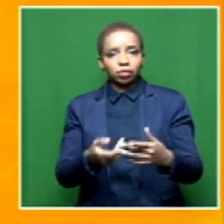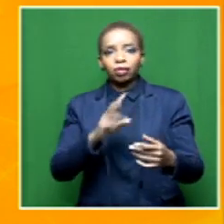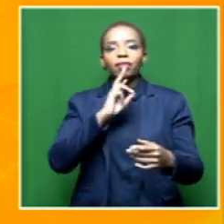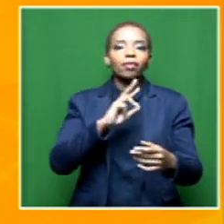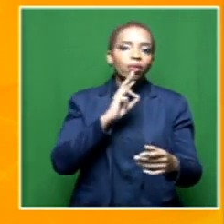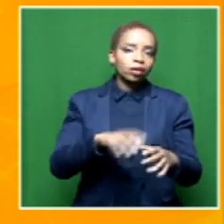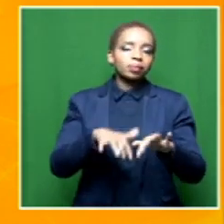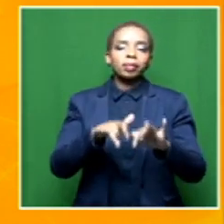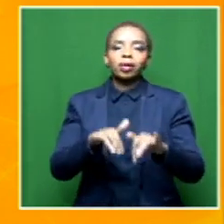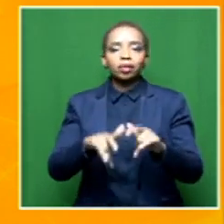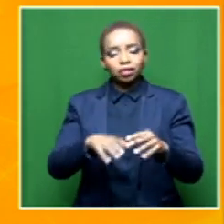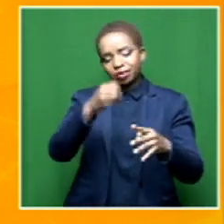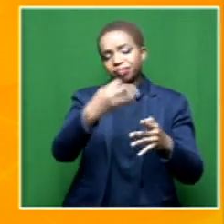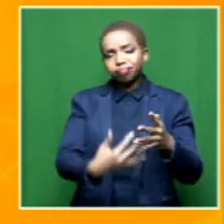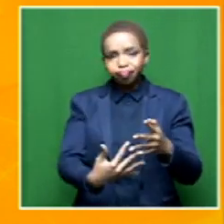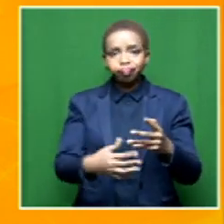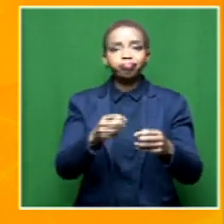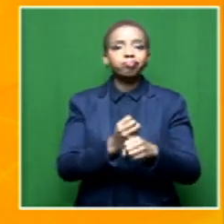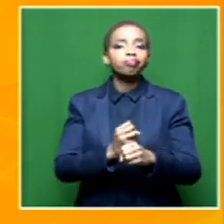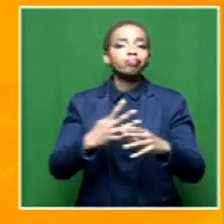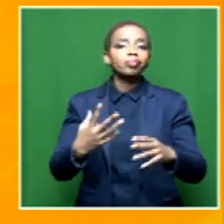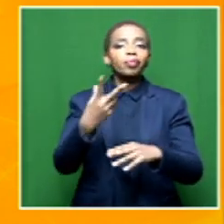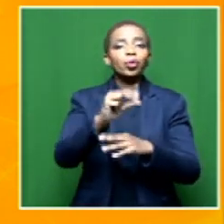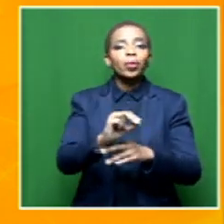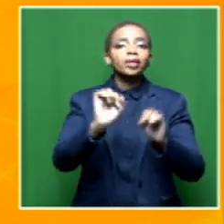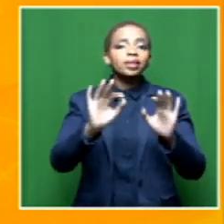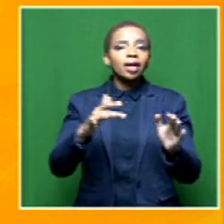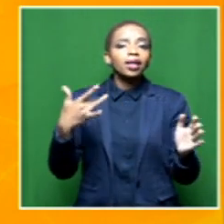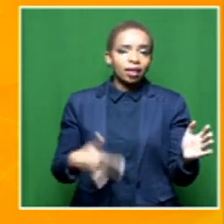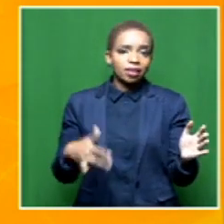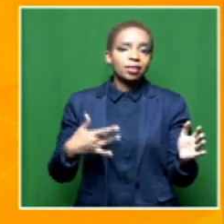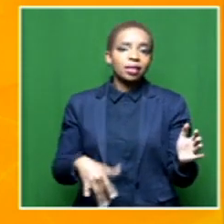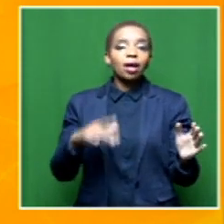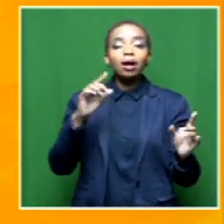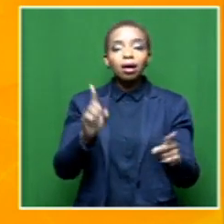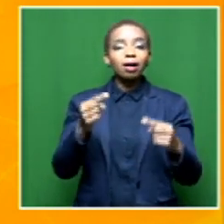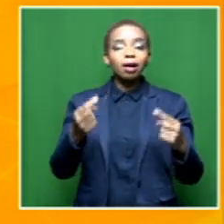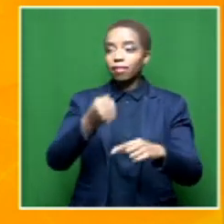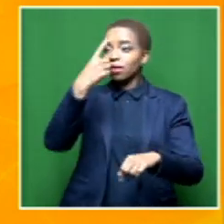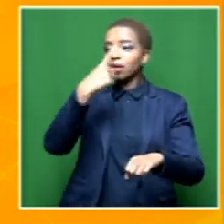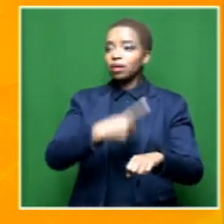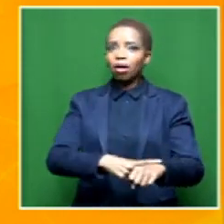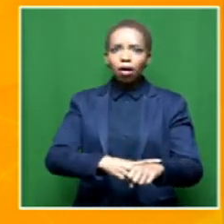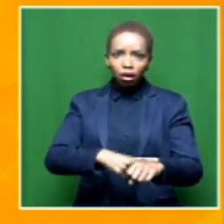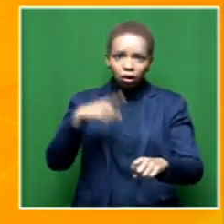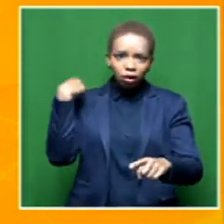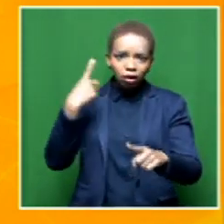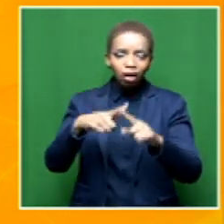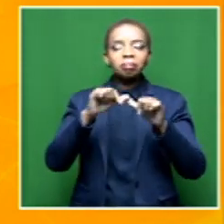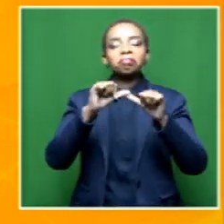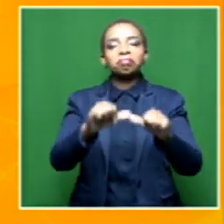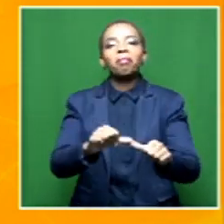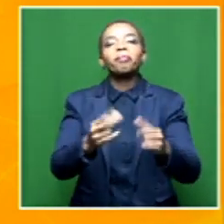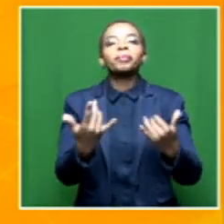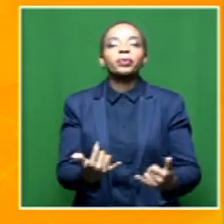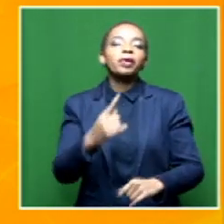fell in love with a guitar in 2010 after seeing it for the first time. And since then, he's never looked back. And this morning, he joins us now